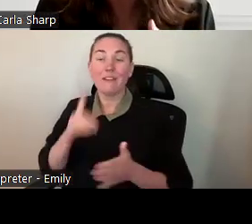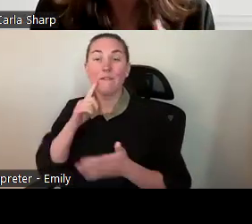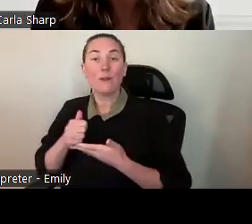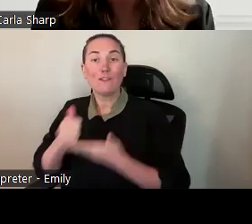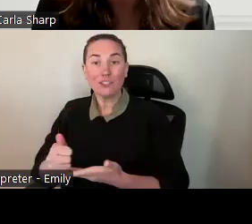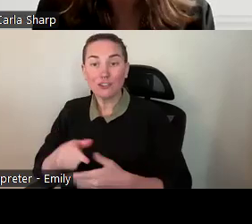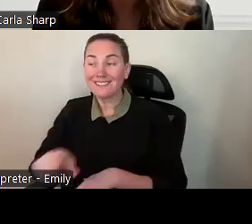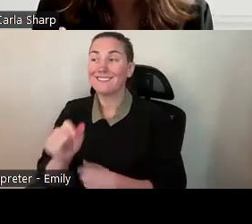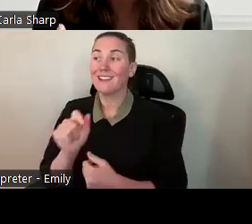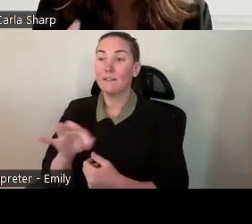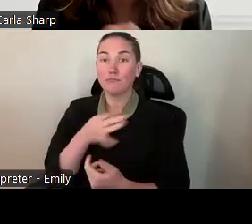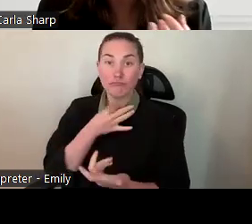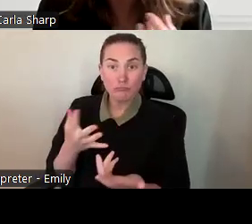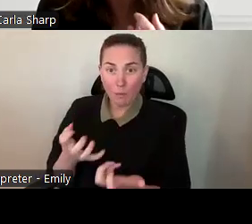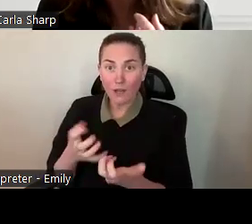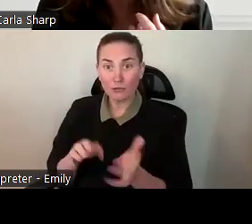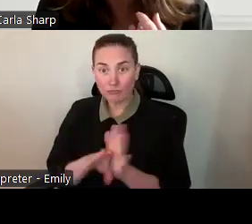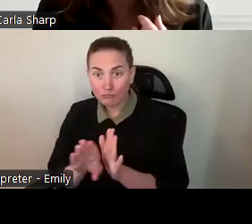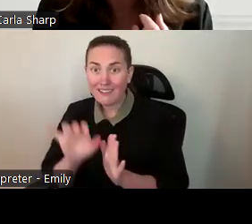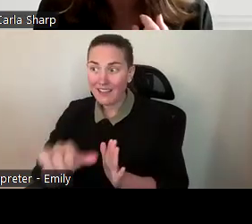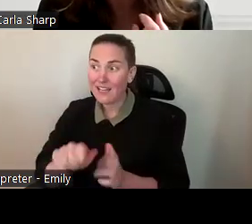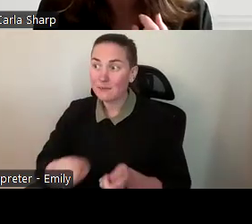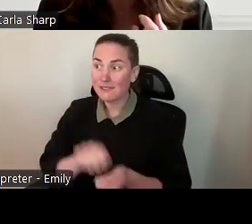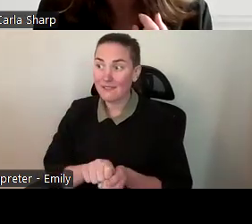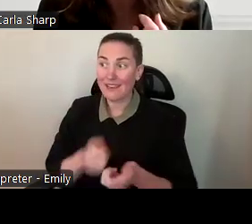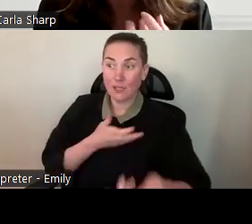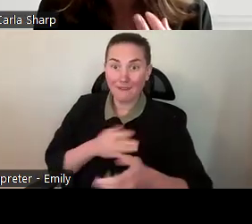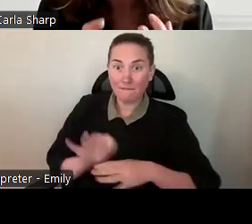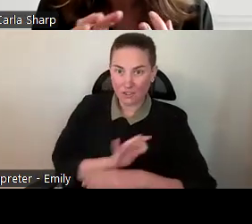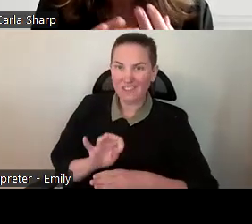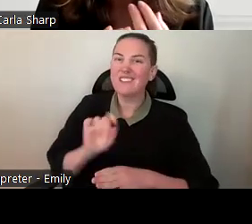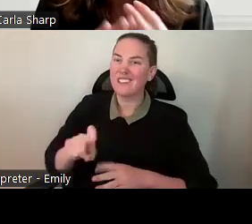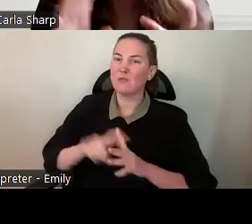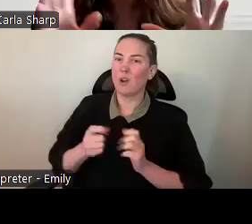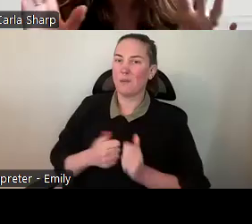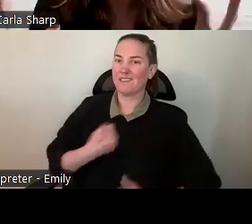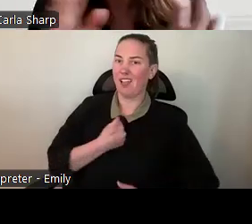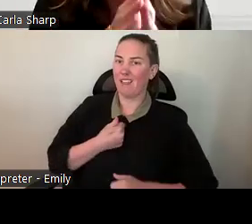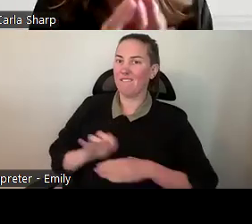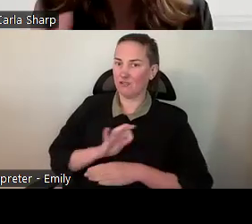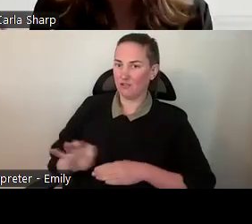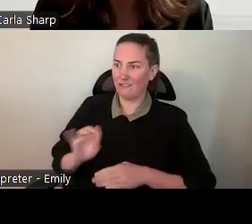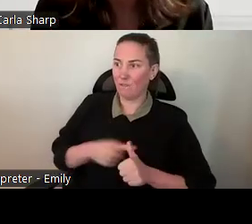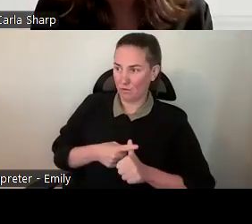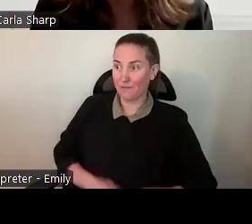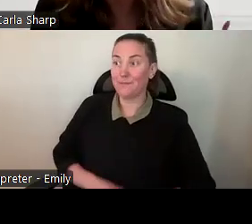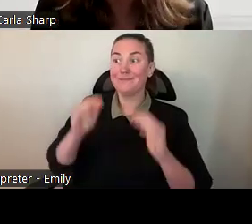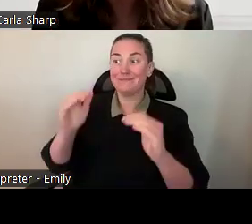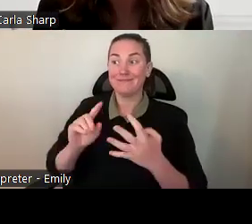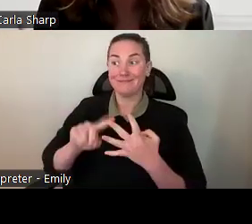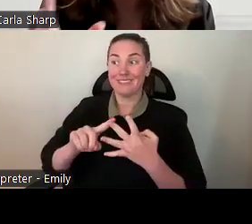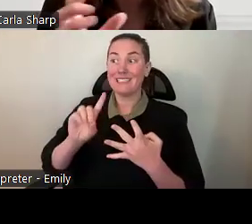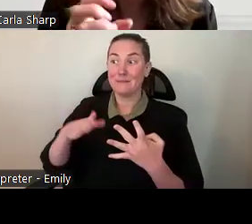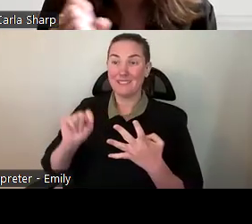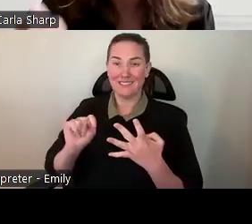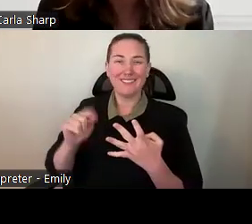to scaffold personality functioning, you have to scaffold self and interpersonal functioning. DBT was always designed to do